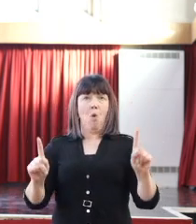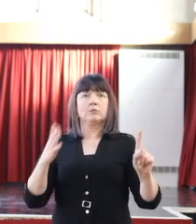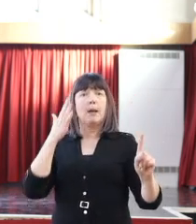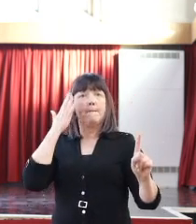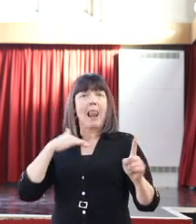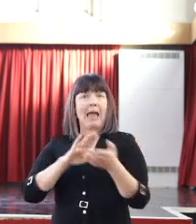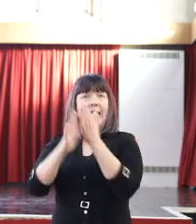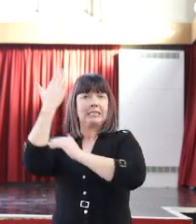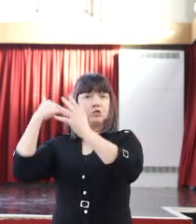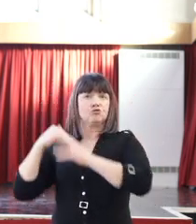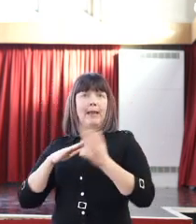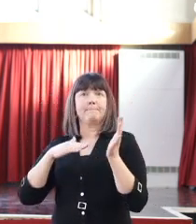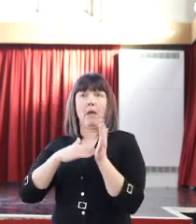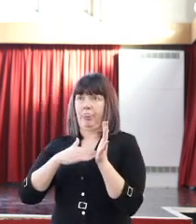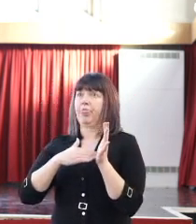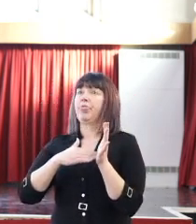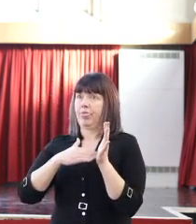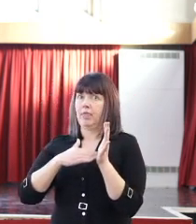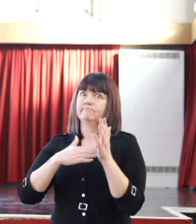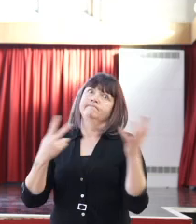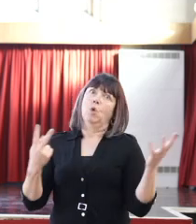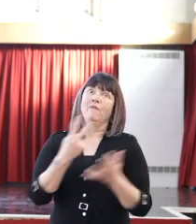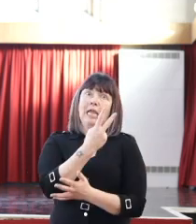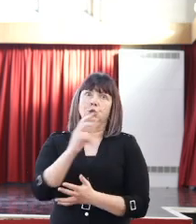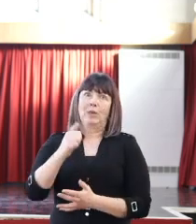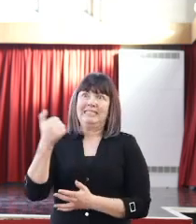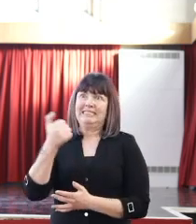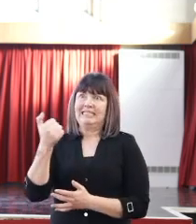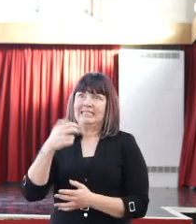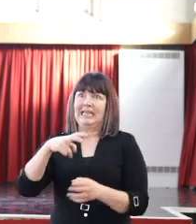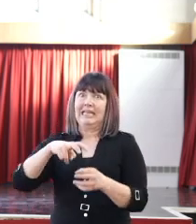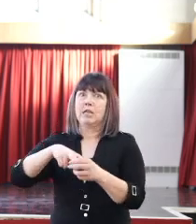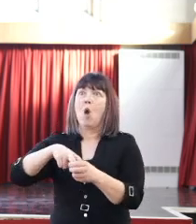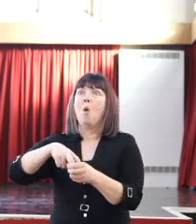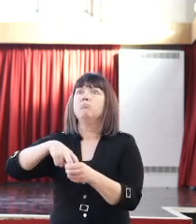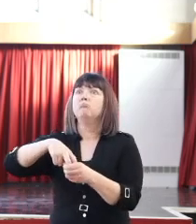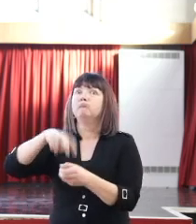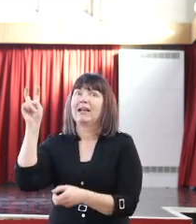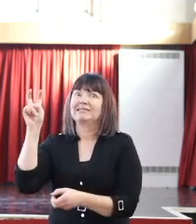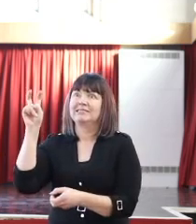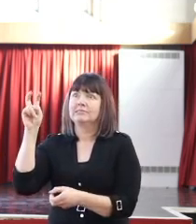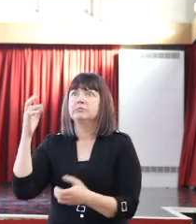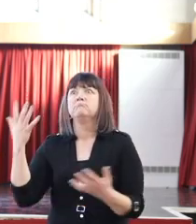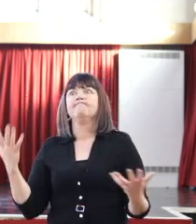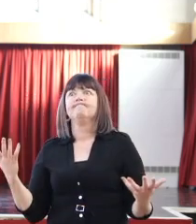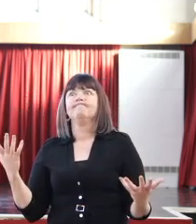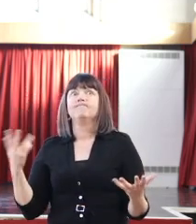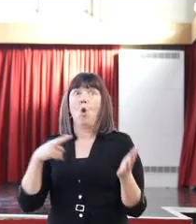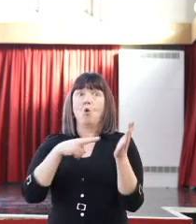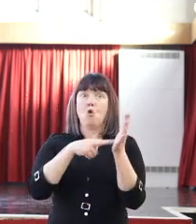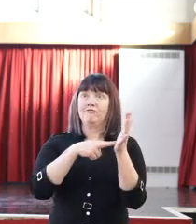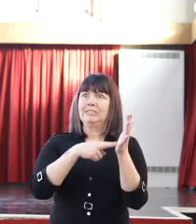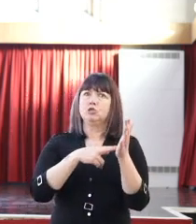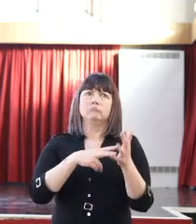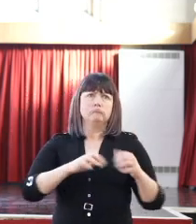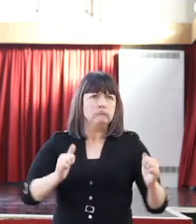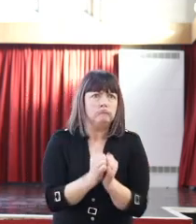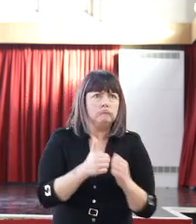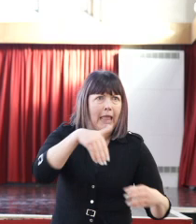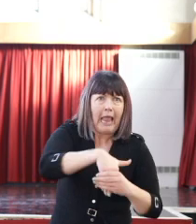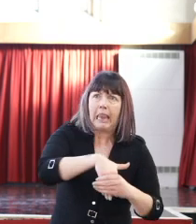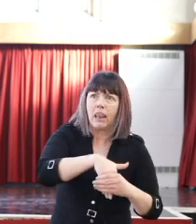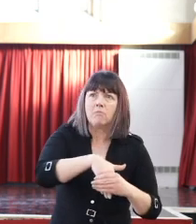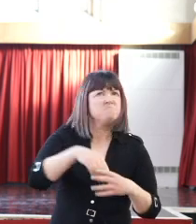In 2016, the Brexit vote happened and all of Norfolk, except from Norwich, voted leave. In 2020, the Black Lives